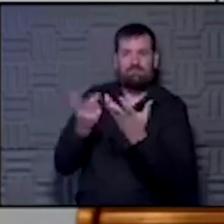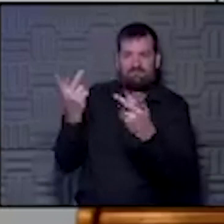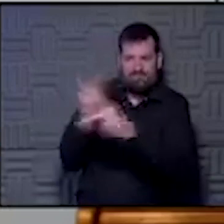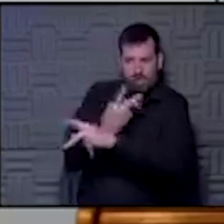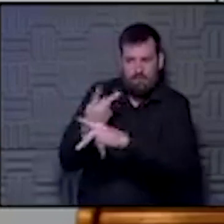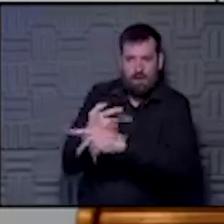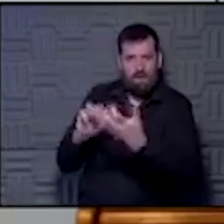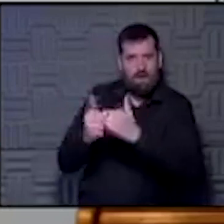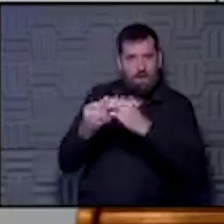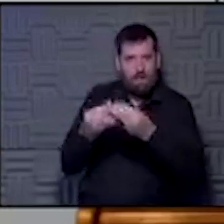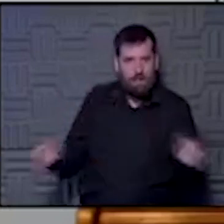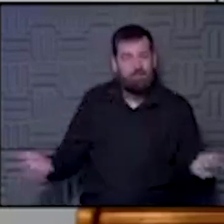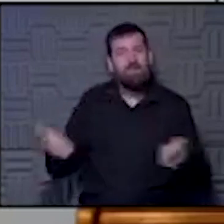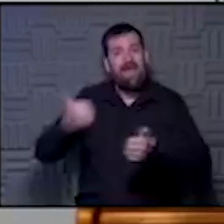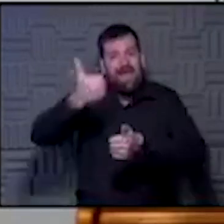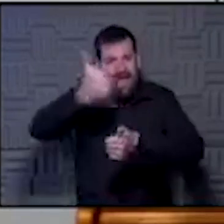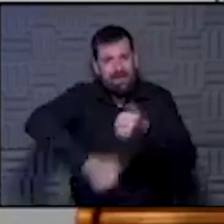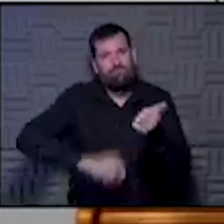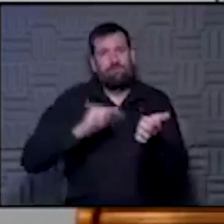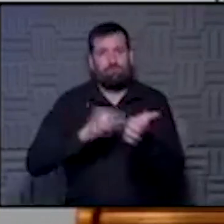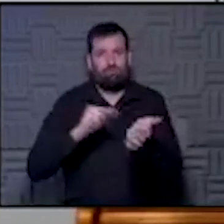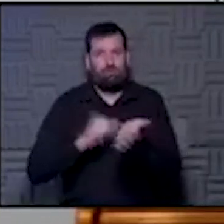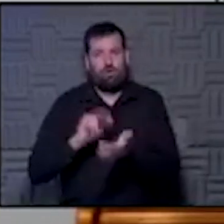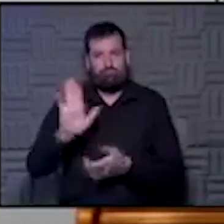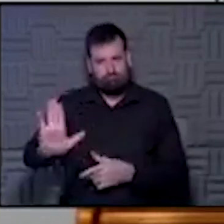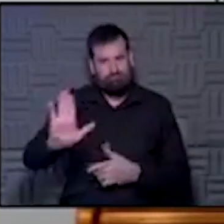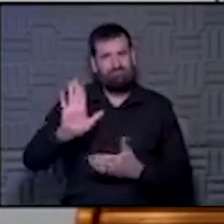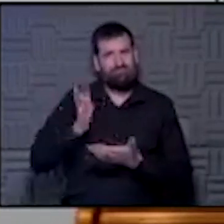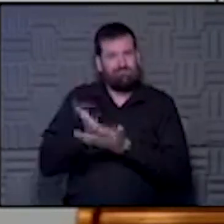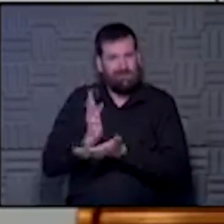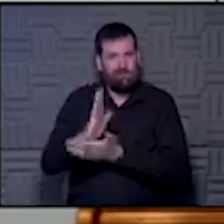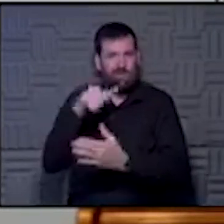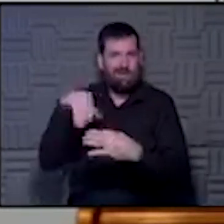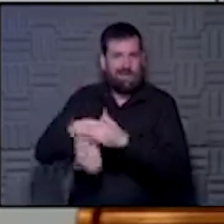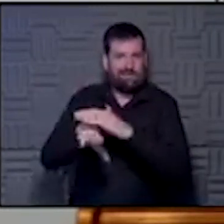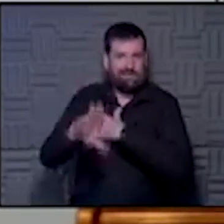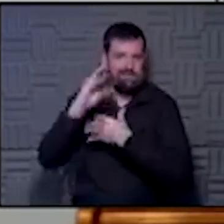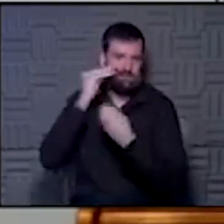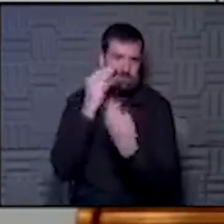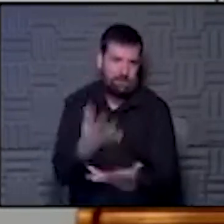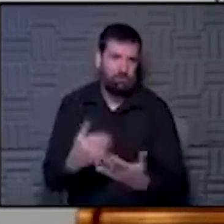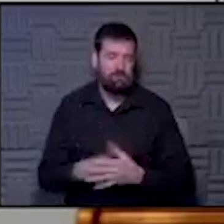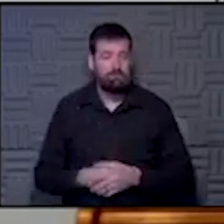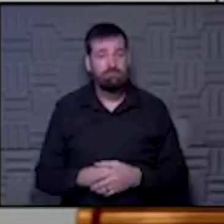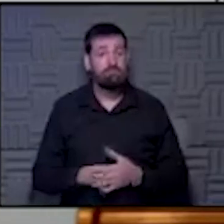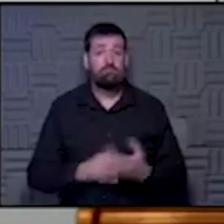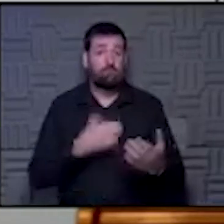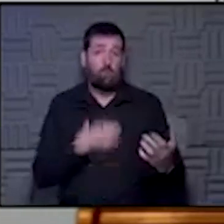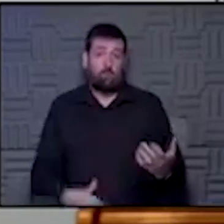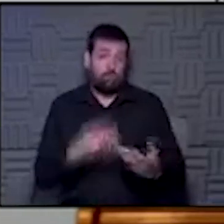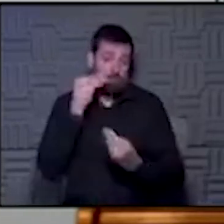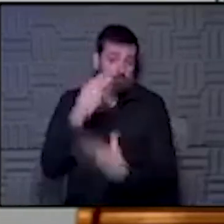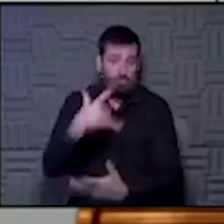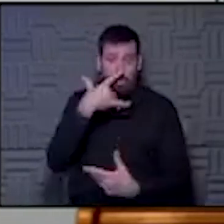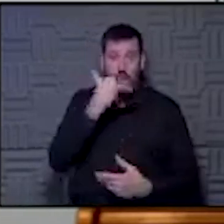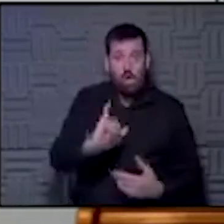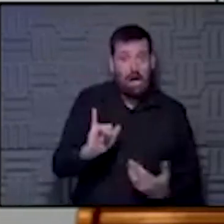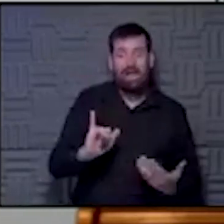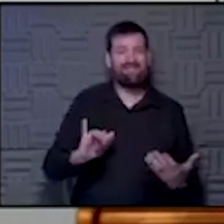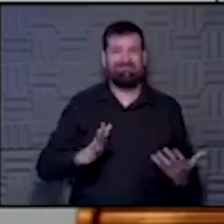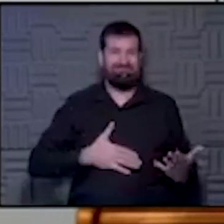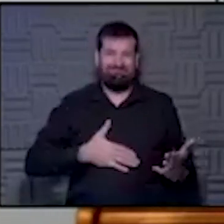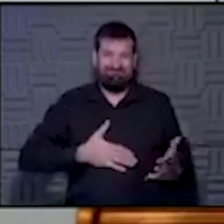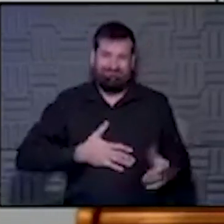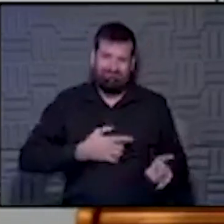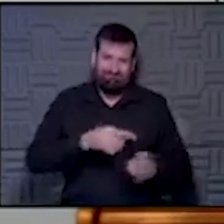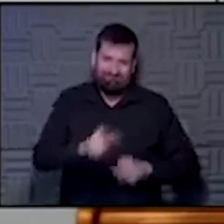that, because every nursing home deserves to have access to this education. I wish I could tell you exactly what that would be. That's not my specialty,